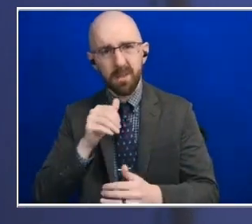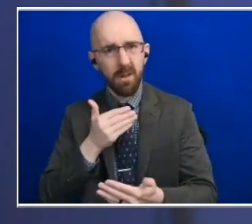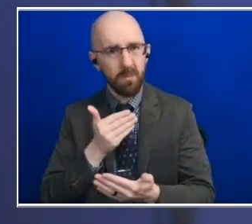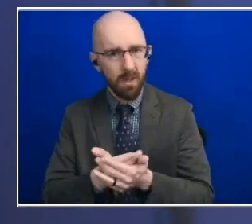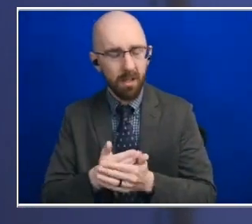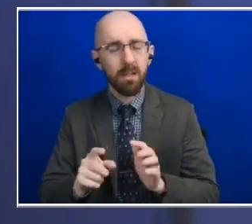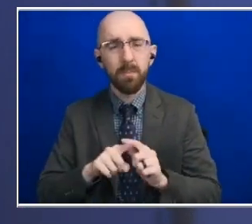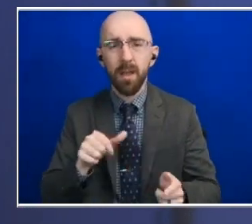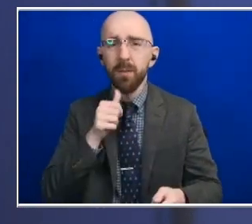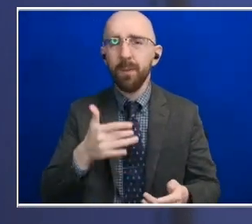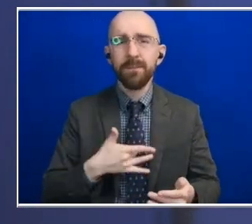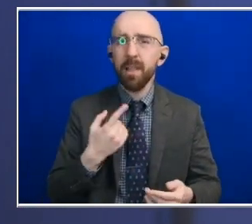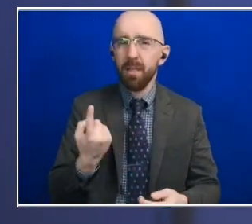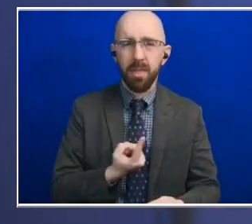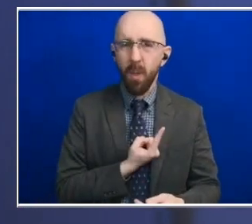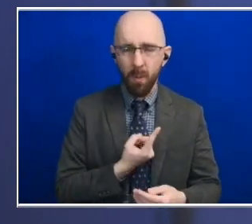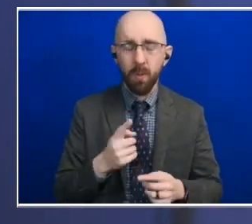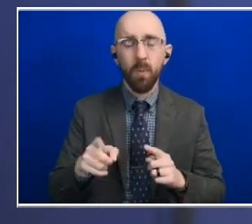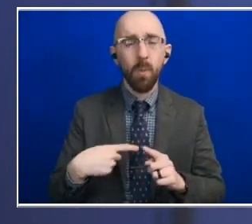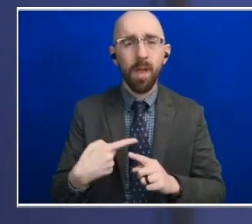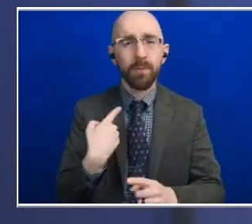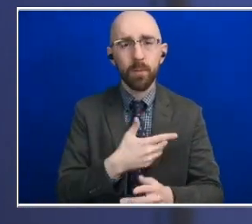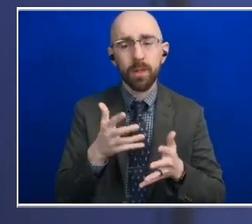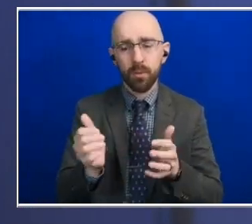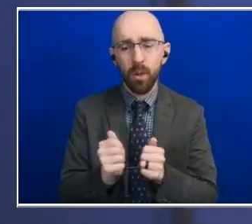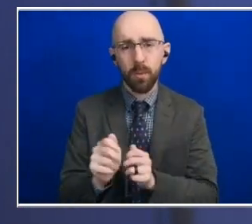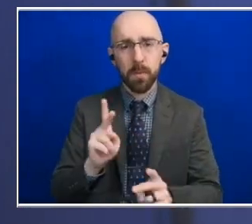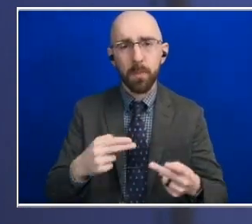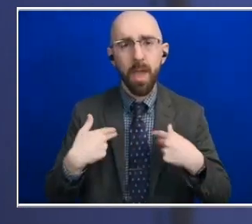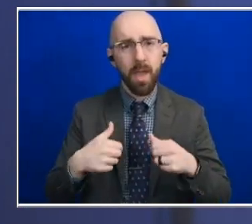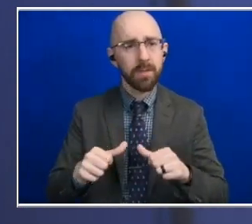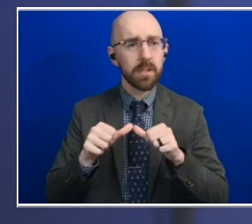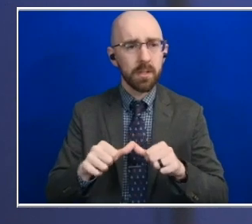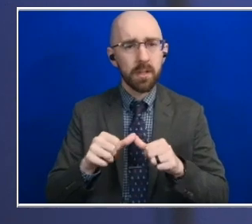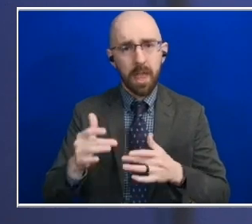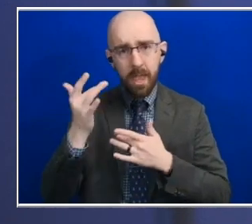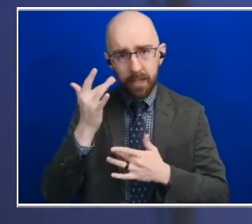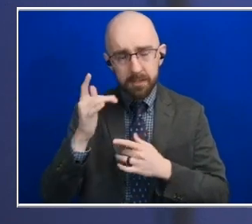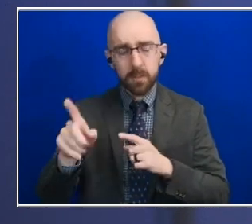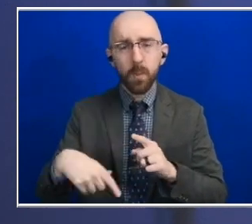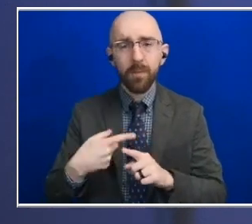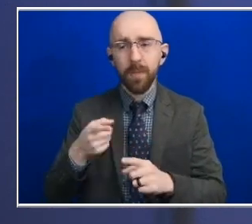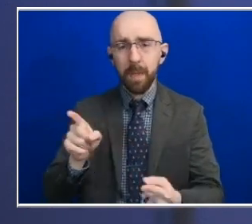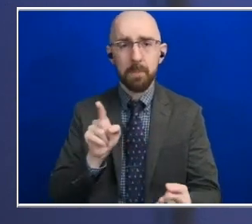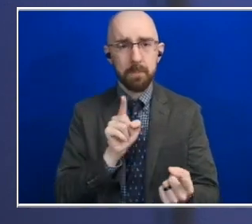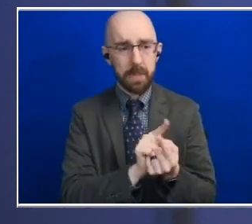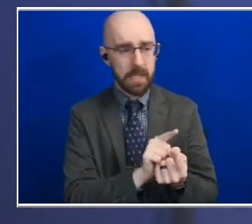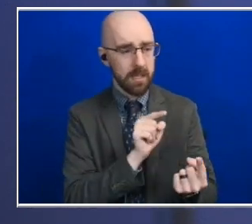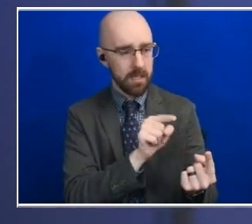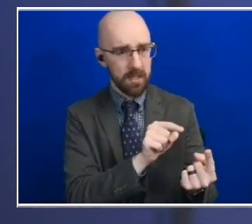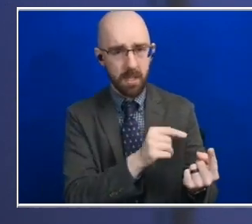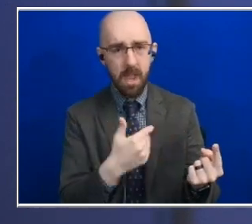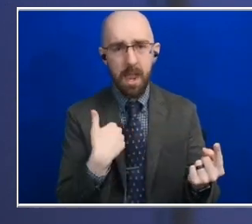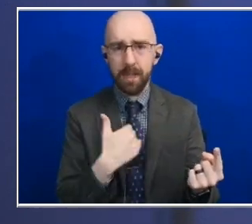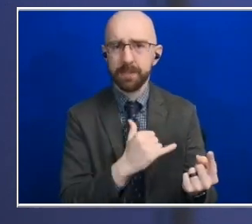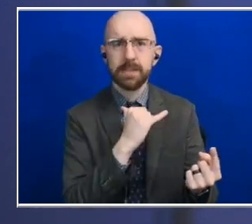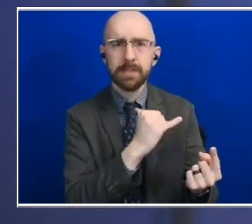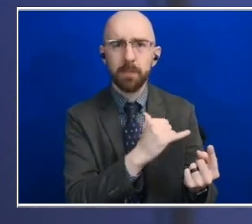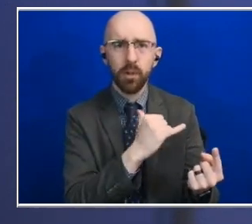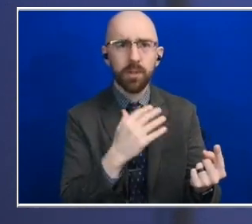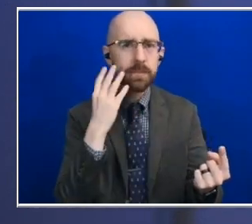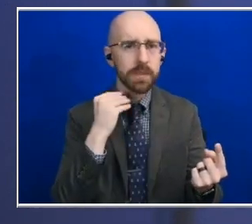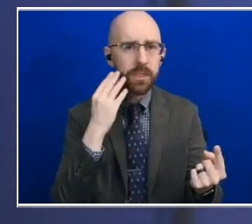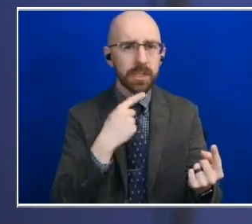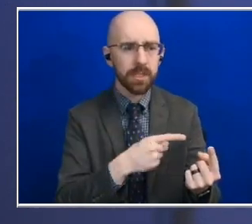so often when we talk to people that have a chronic illness, when they meet someone that has something similar or the same, they're like, oh, I'm